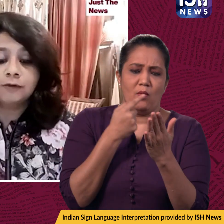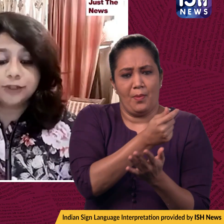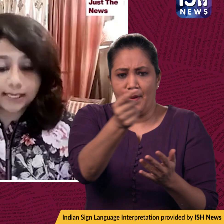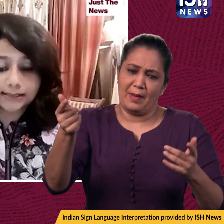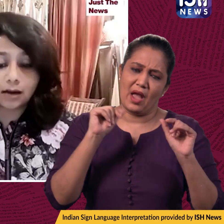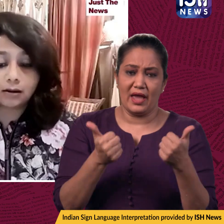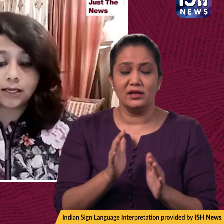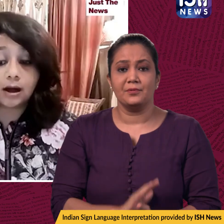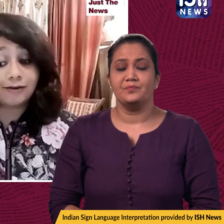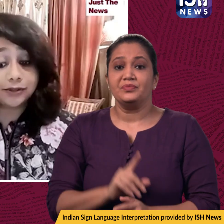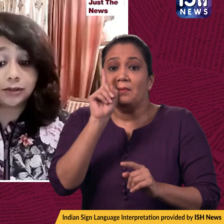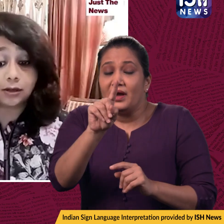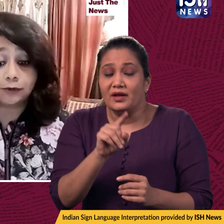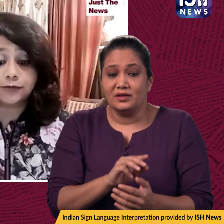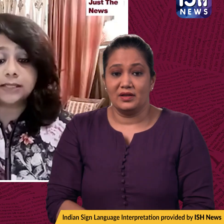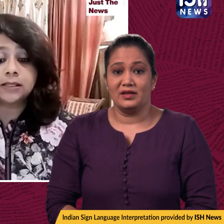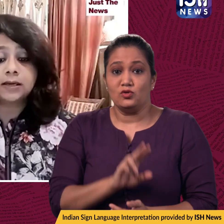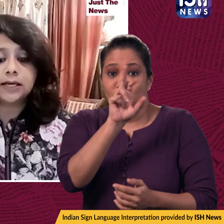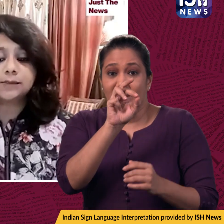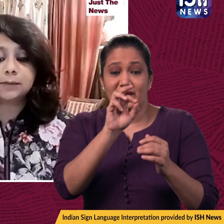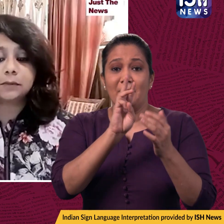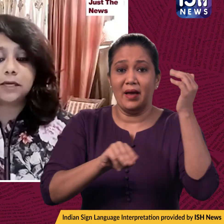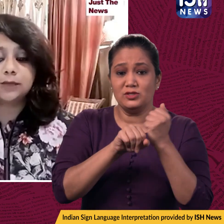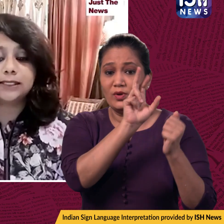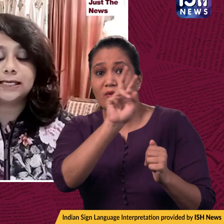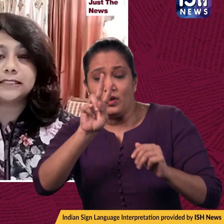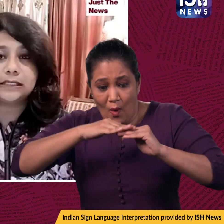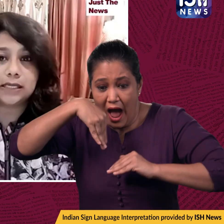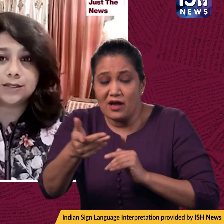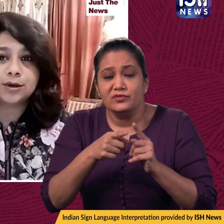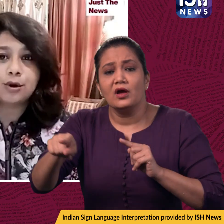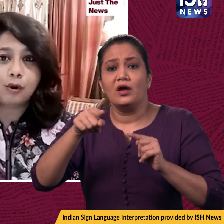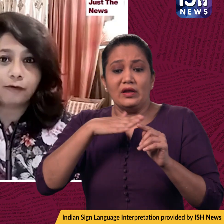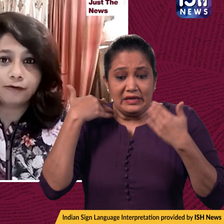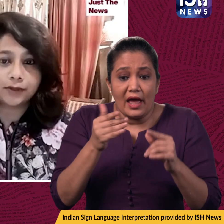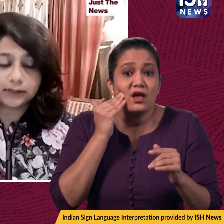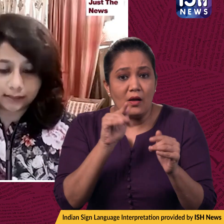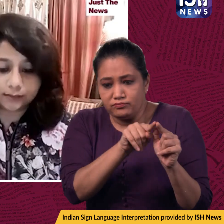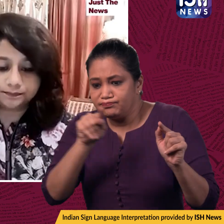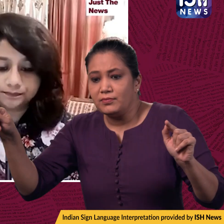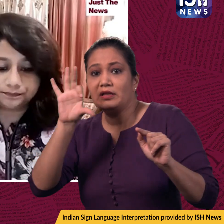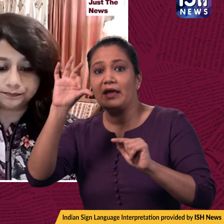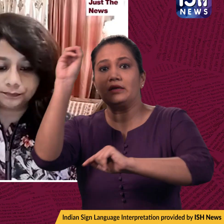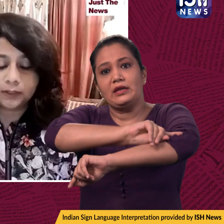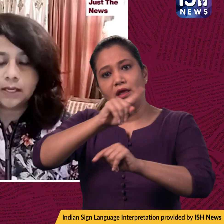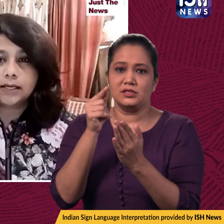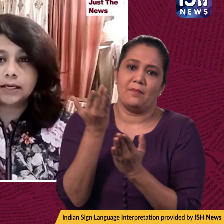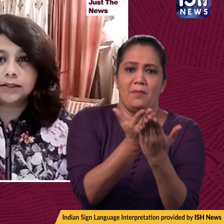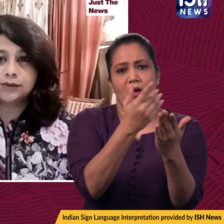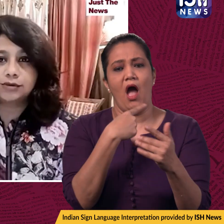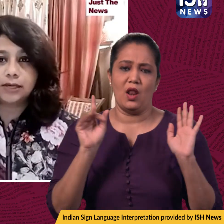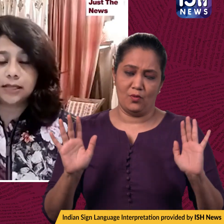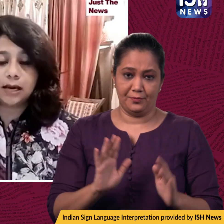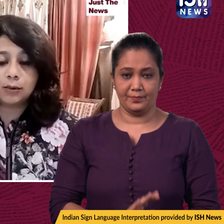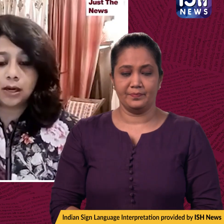compensation. For deaths occurring after the cutoff date, claims can be made within 90 days of the death. In